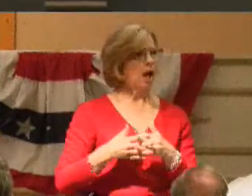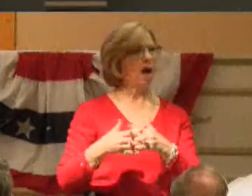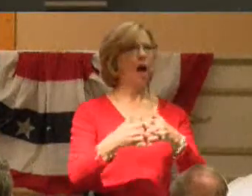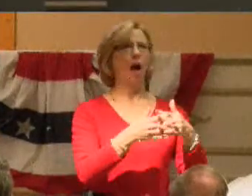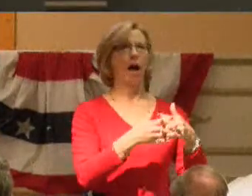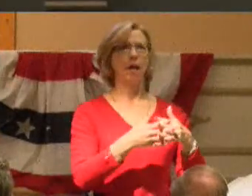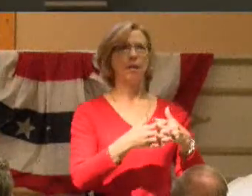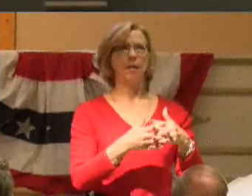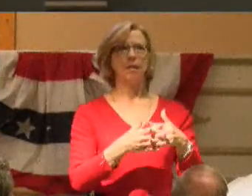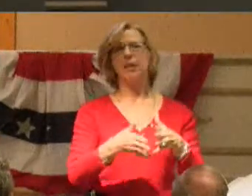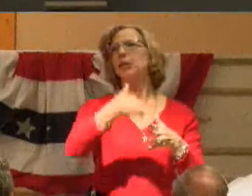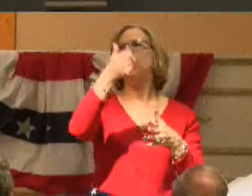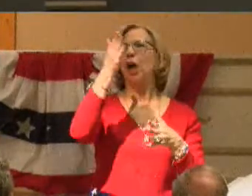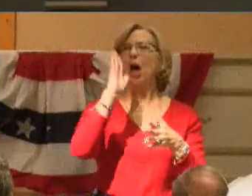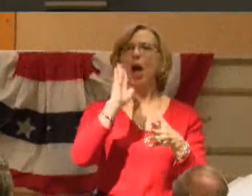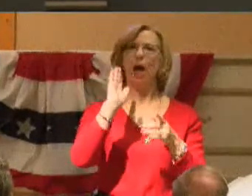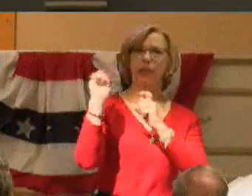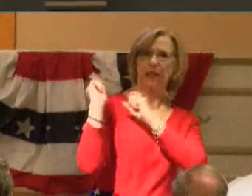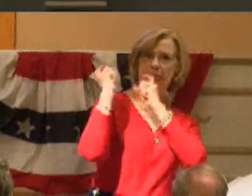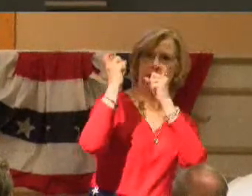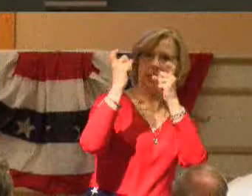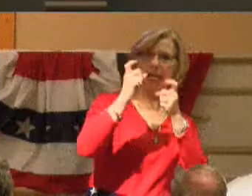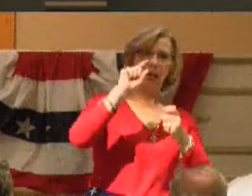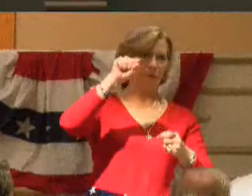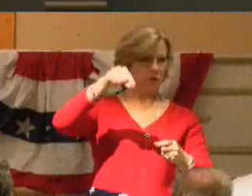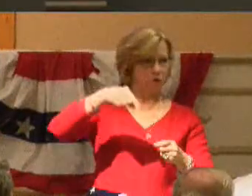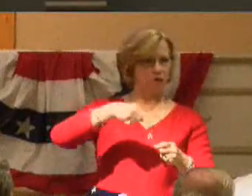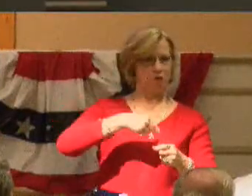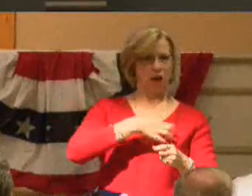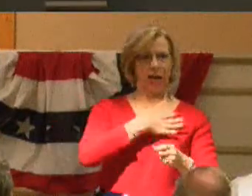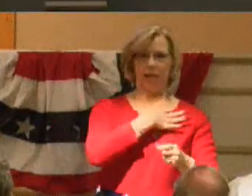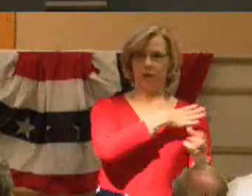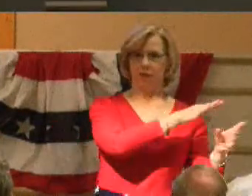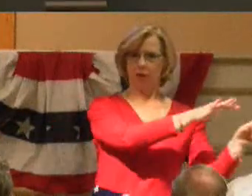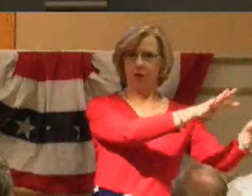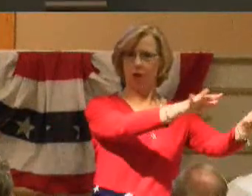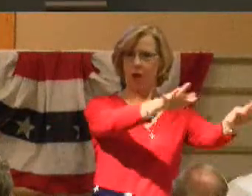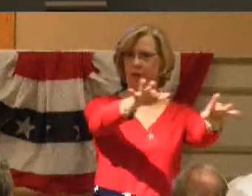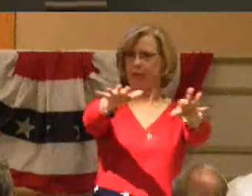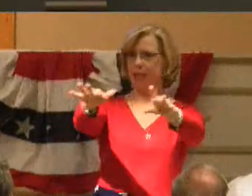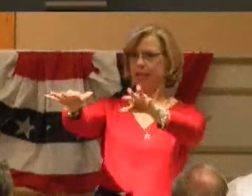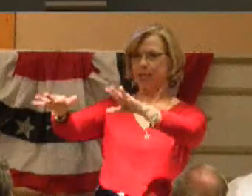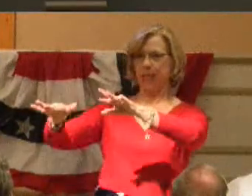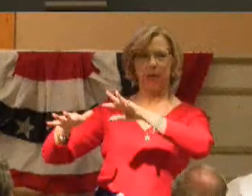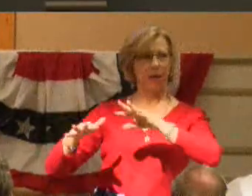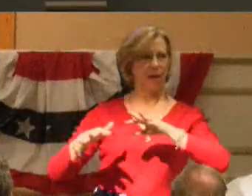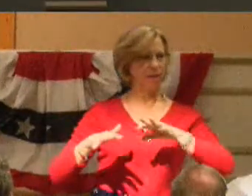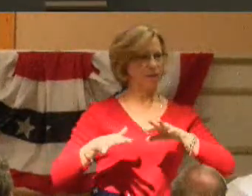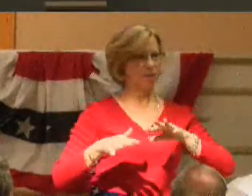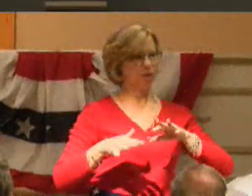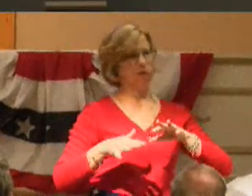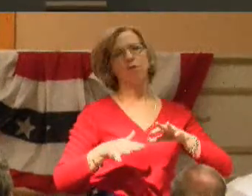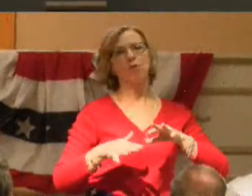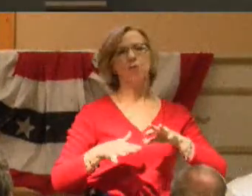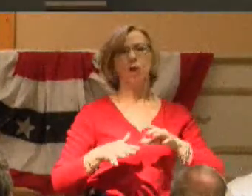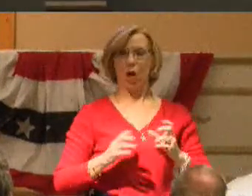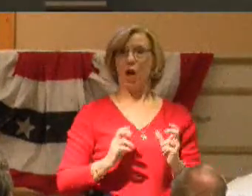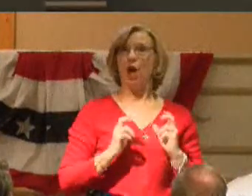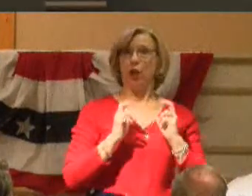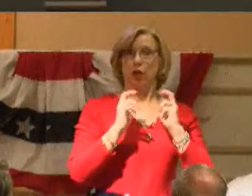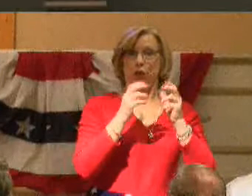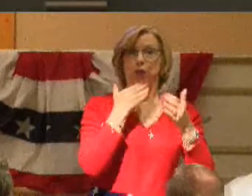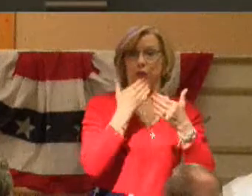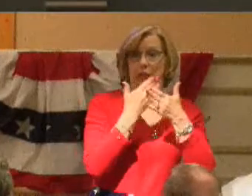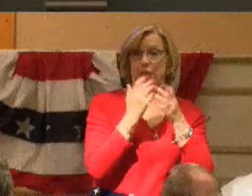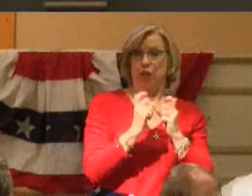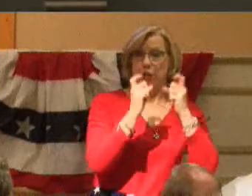America, God shed his grace on thee and crowned thy